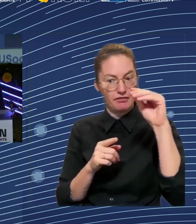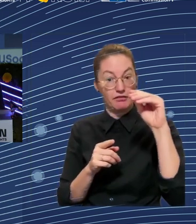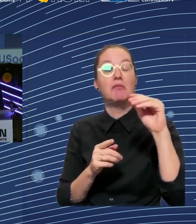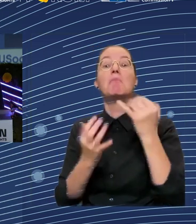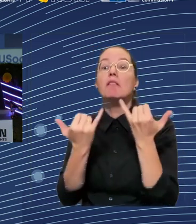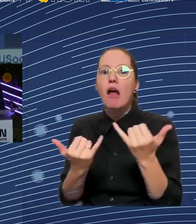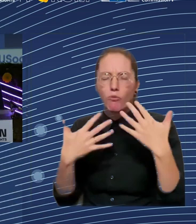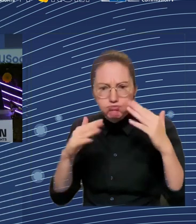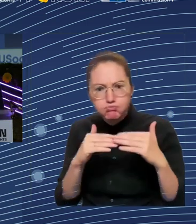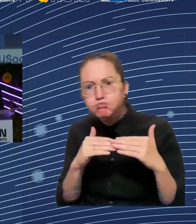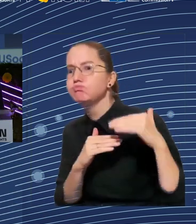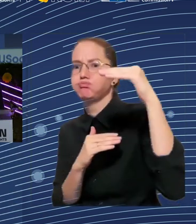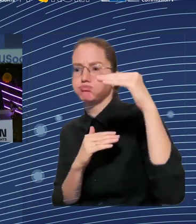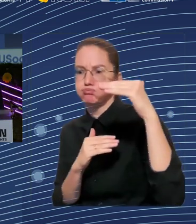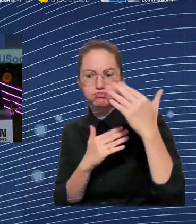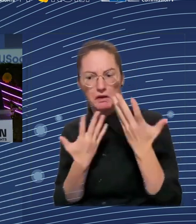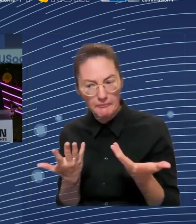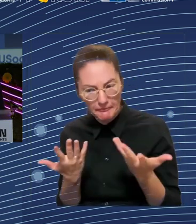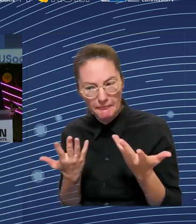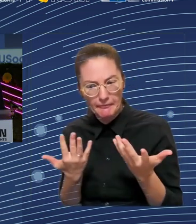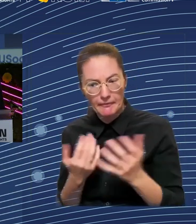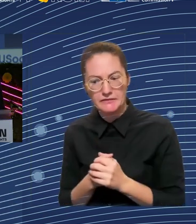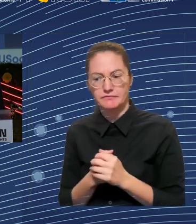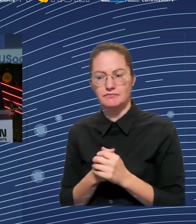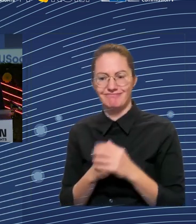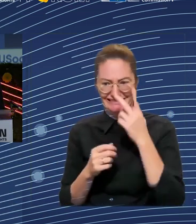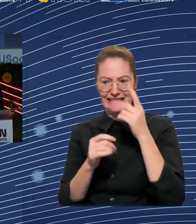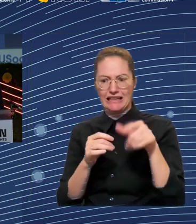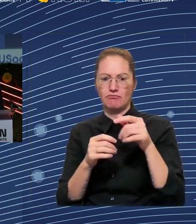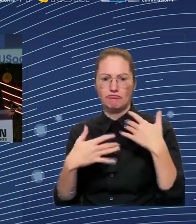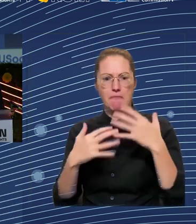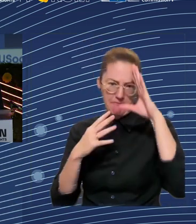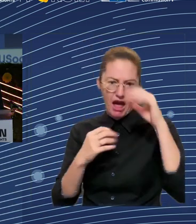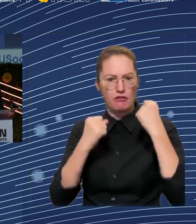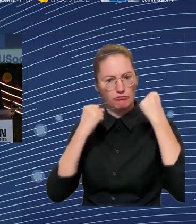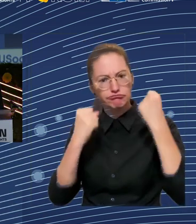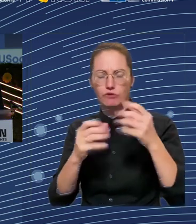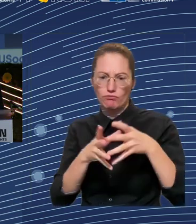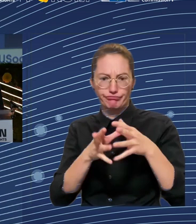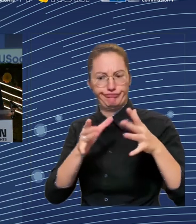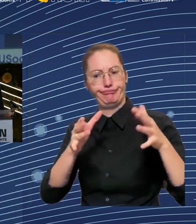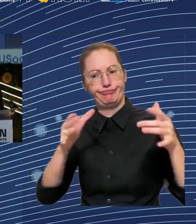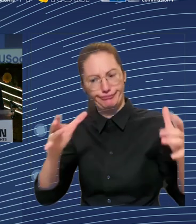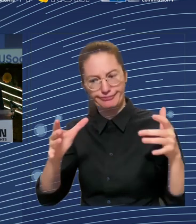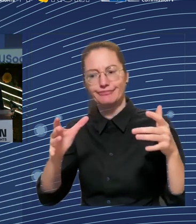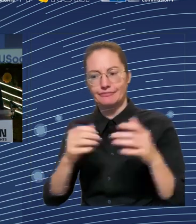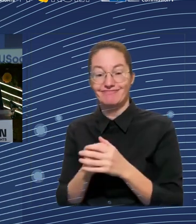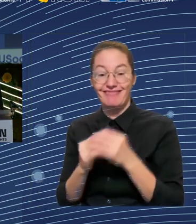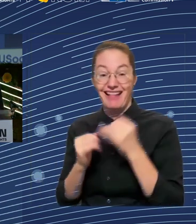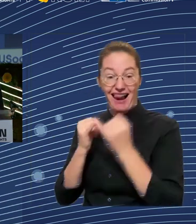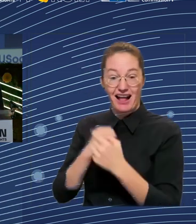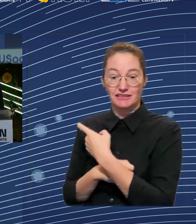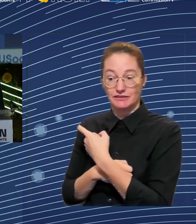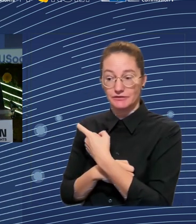groups and analyzed or attempted to decompose the observed gender employment